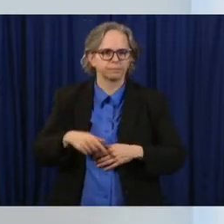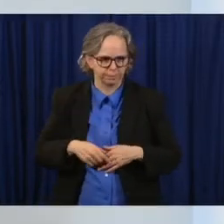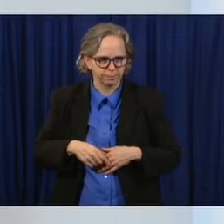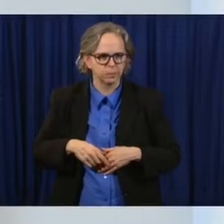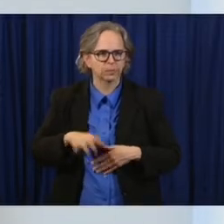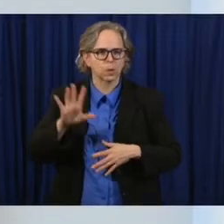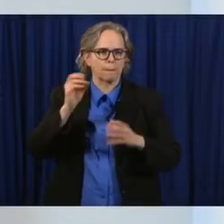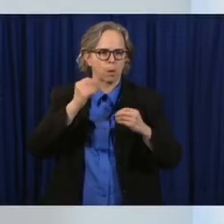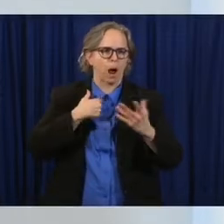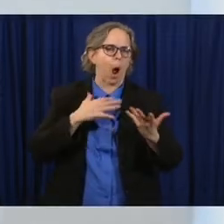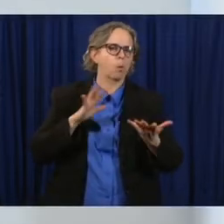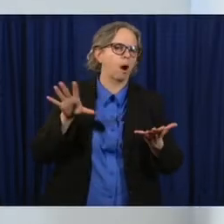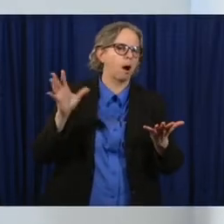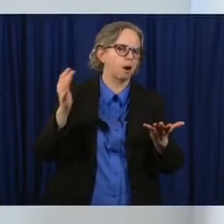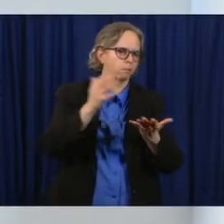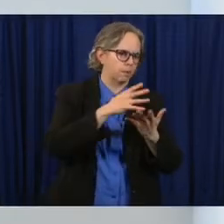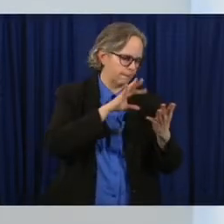I'm